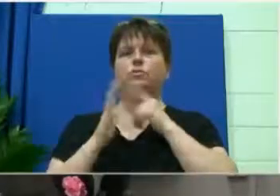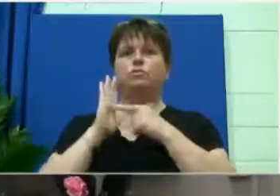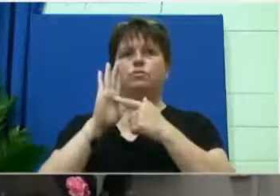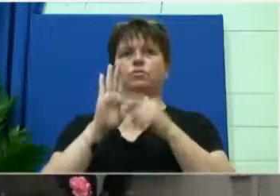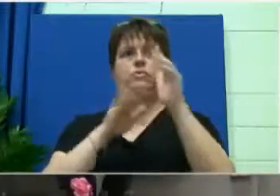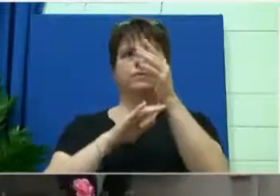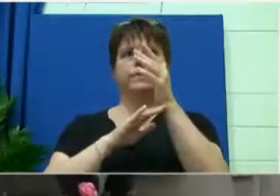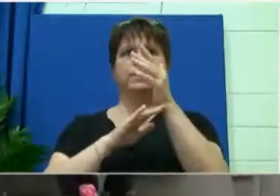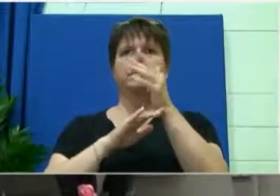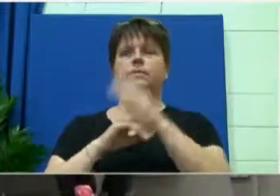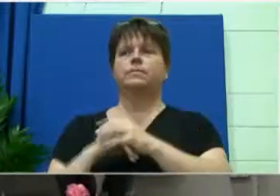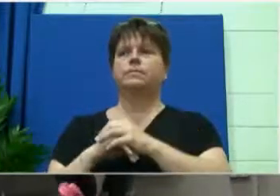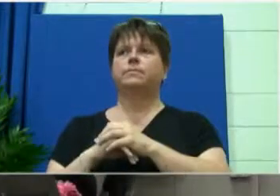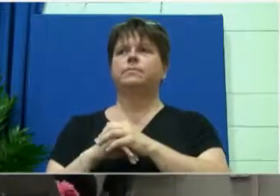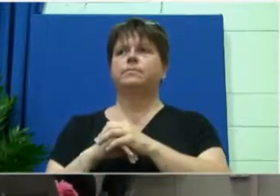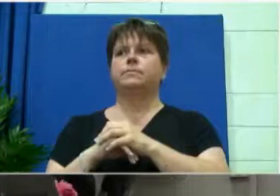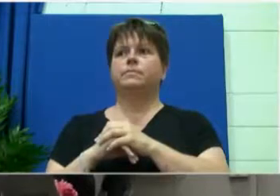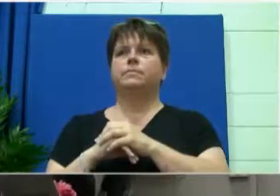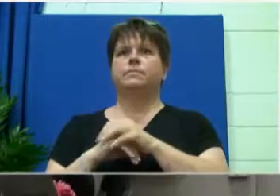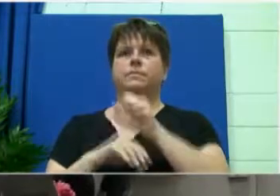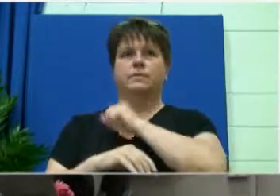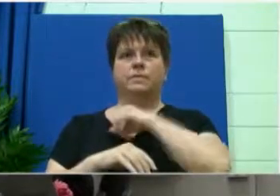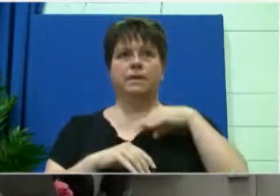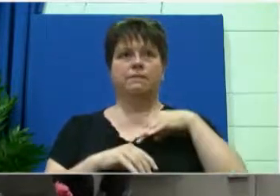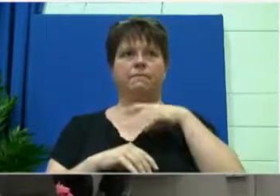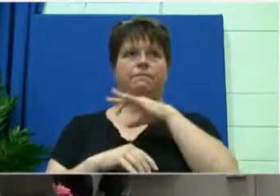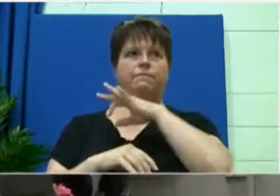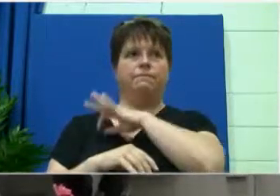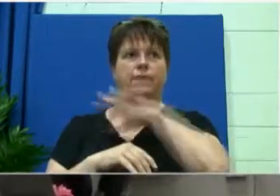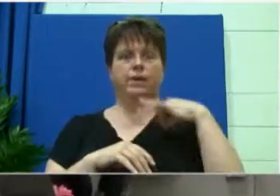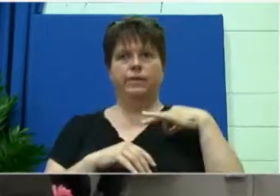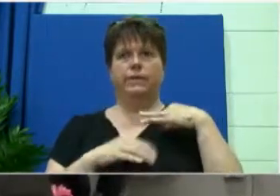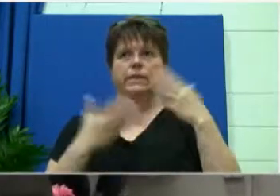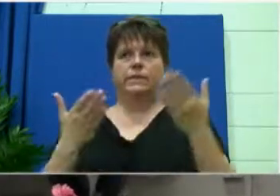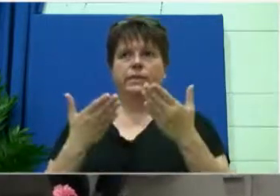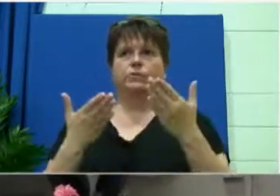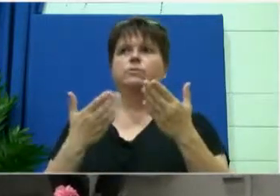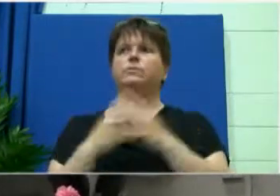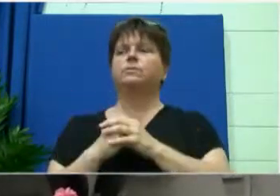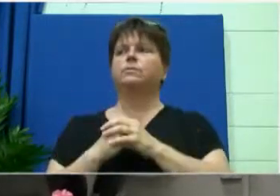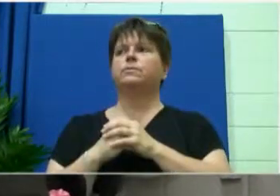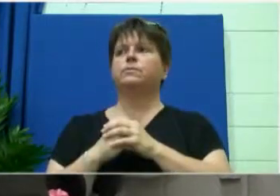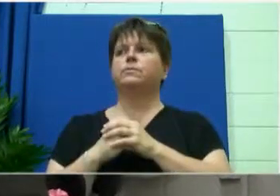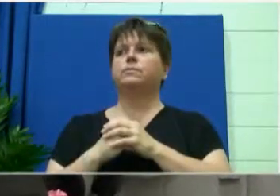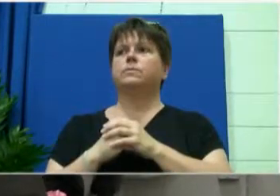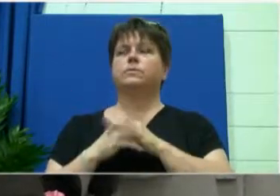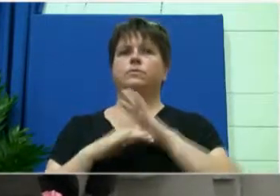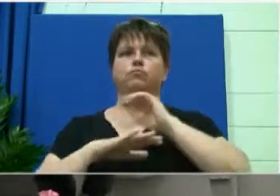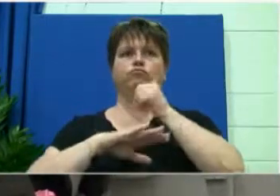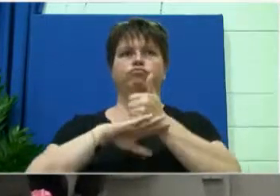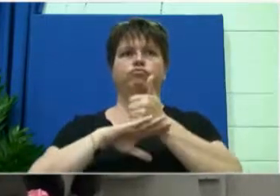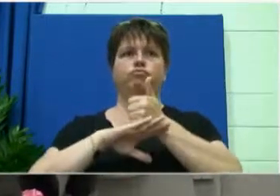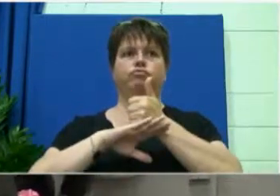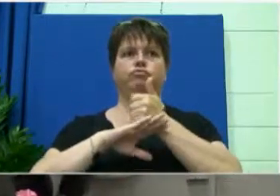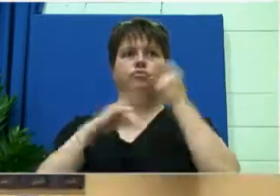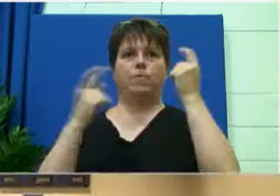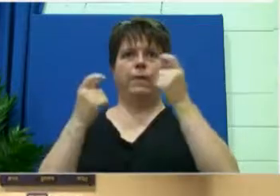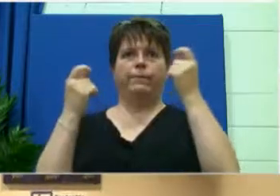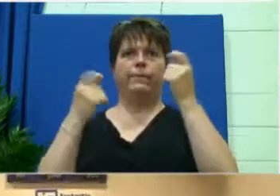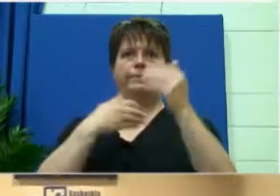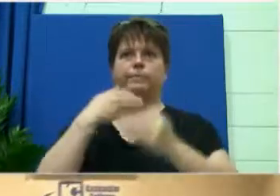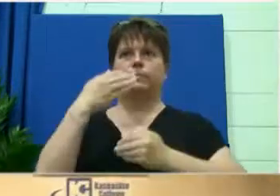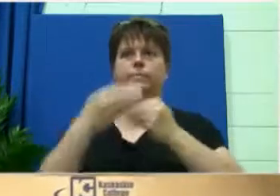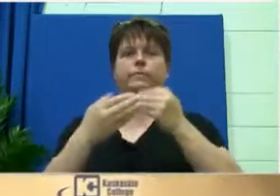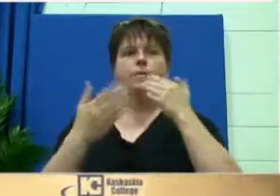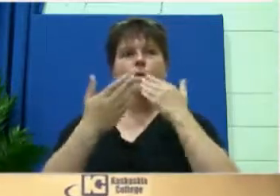Kaskaskia College distinguished faculty and staff, under the leadership of Jenna Lammers, for organizing this commencement proceedings.